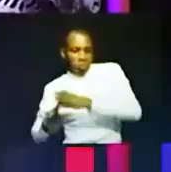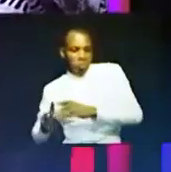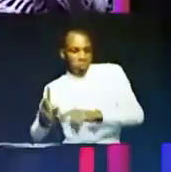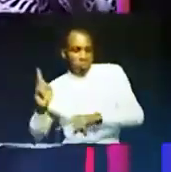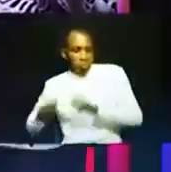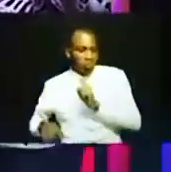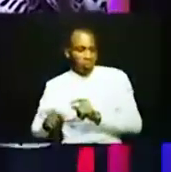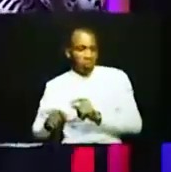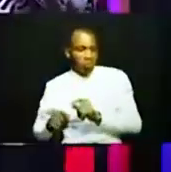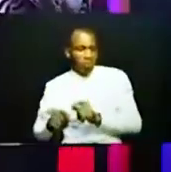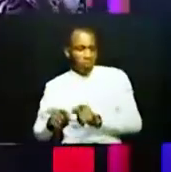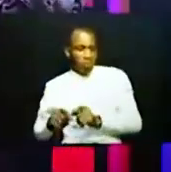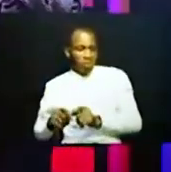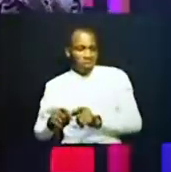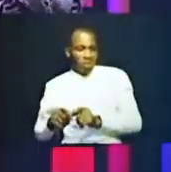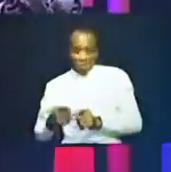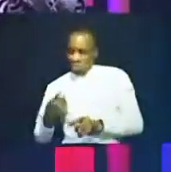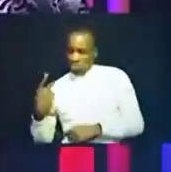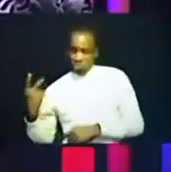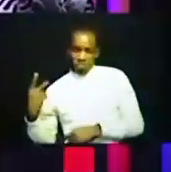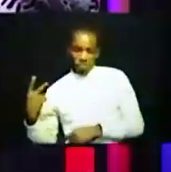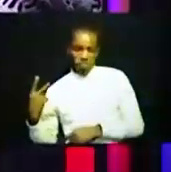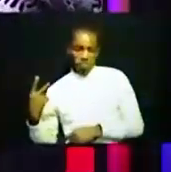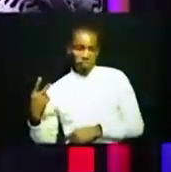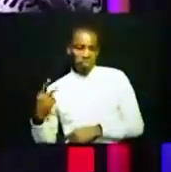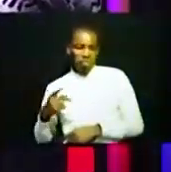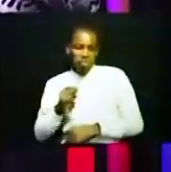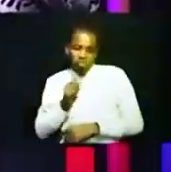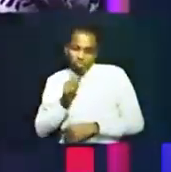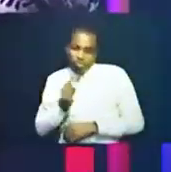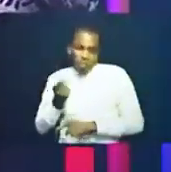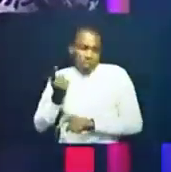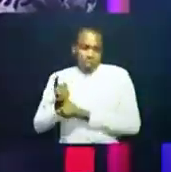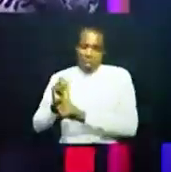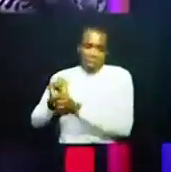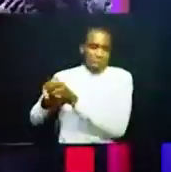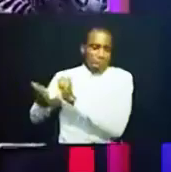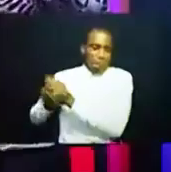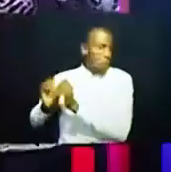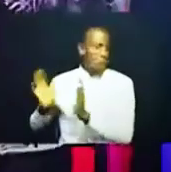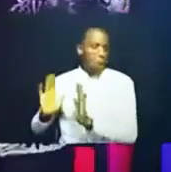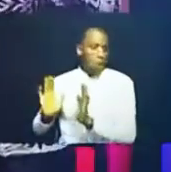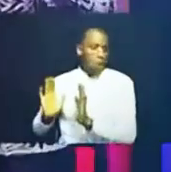are not two lonely individuals competing with each